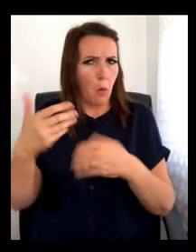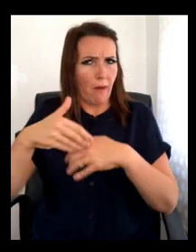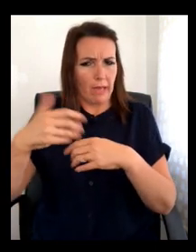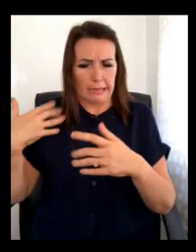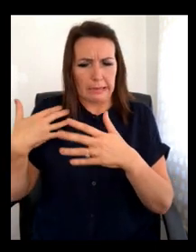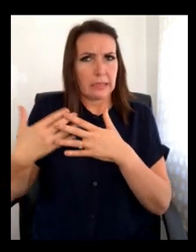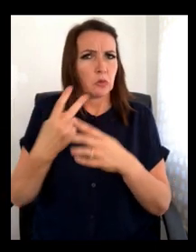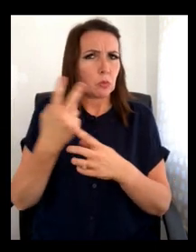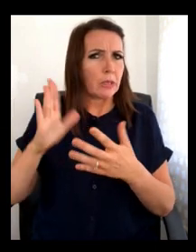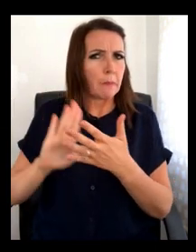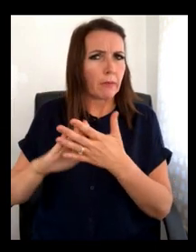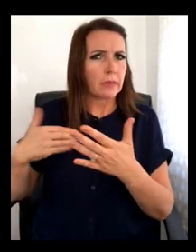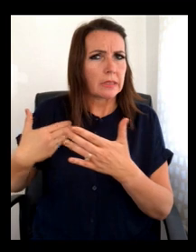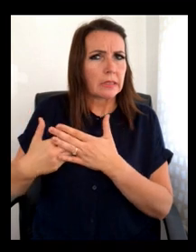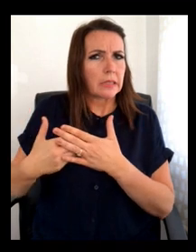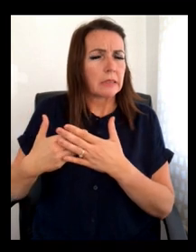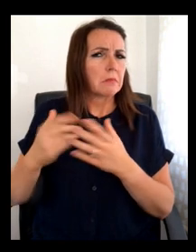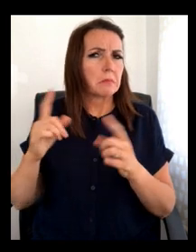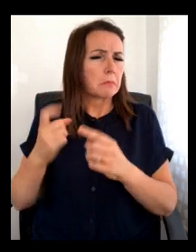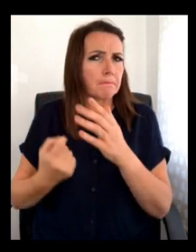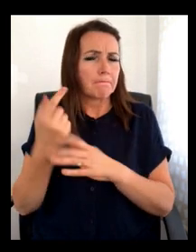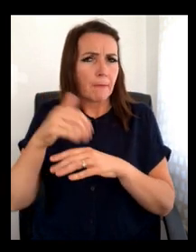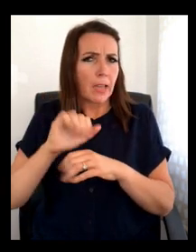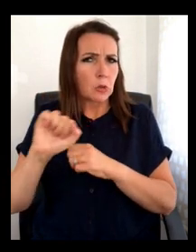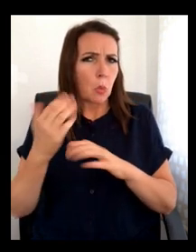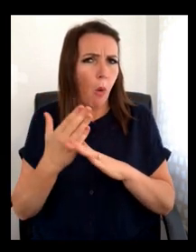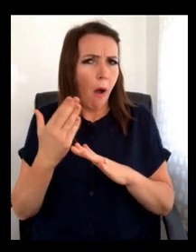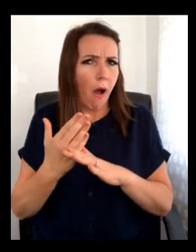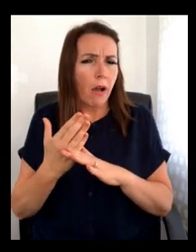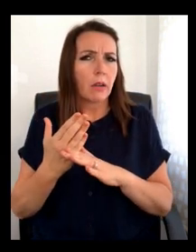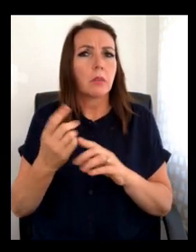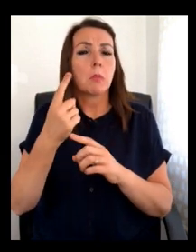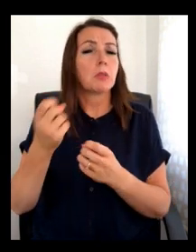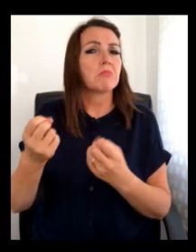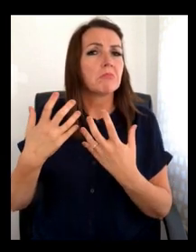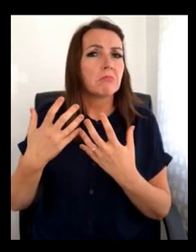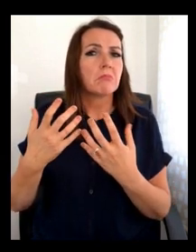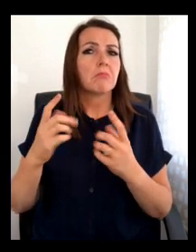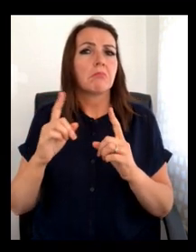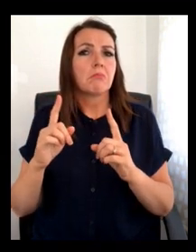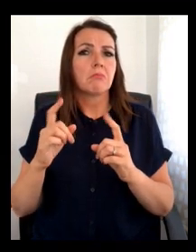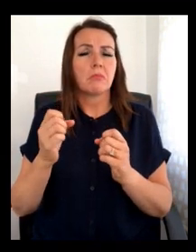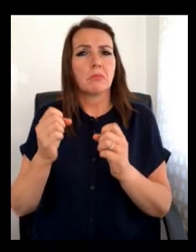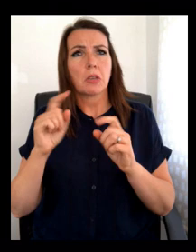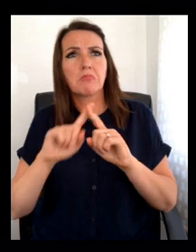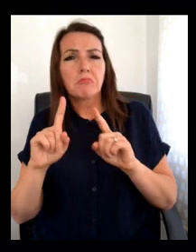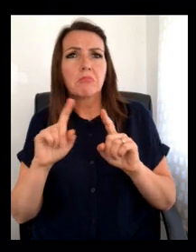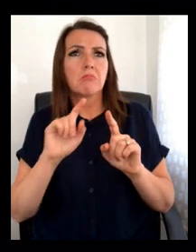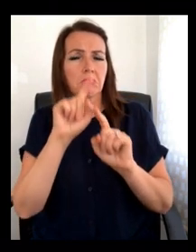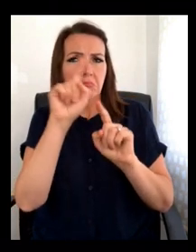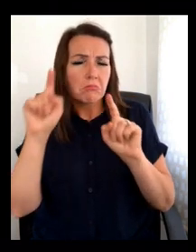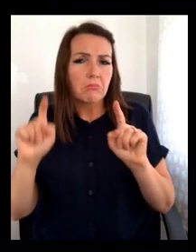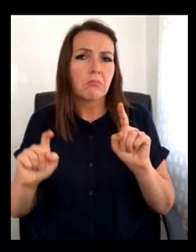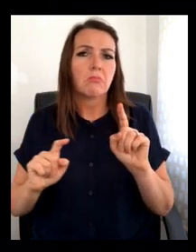months? And maybe begin to talk a little bit about, you know, kind of bigger picture observations on how everybody's kind